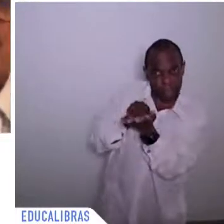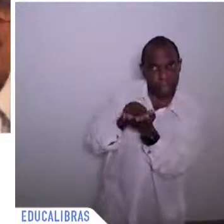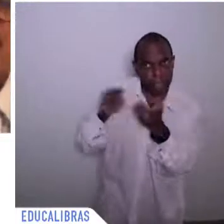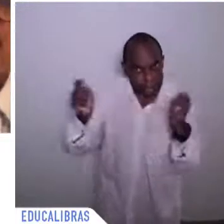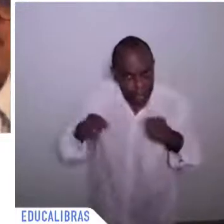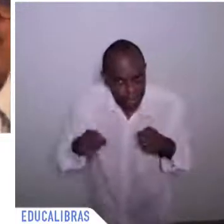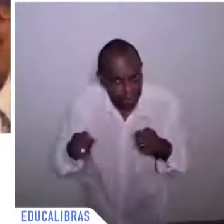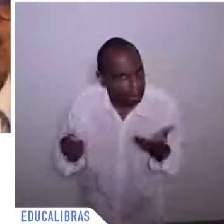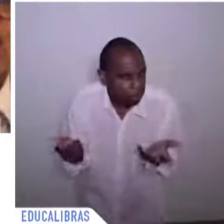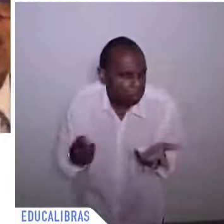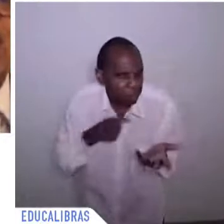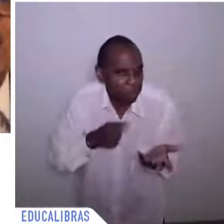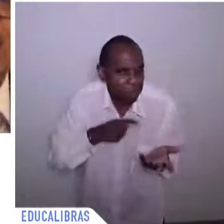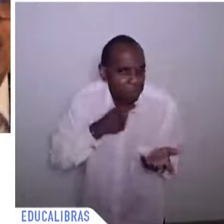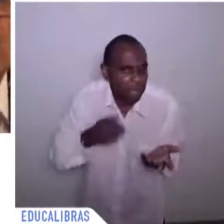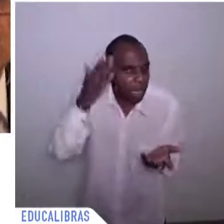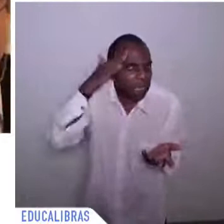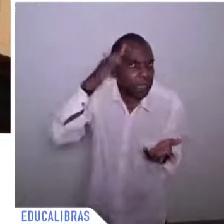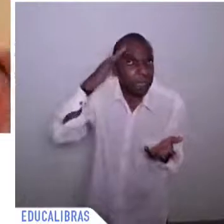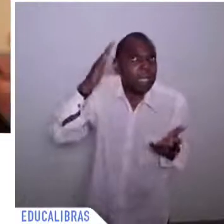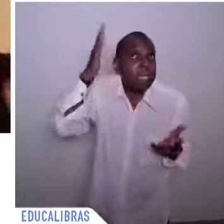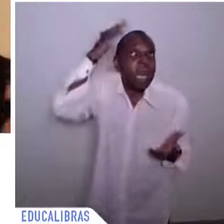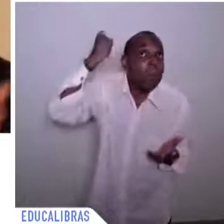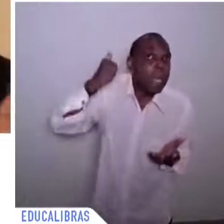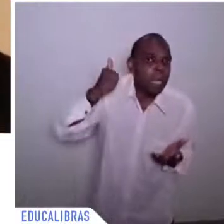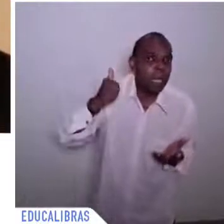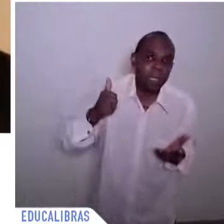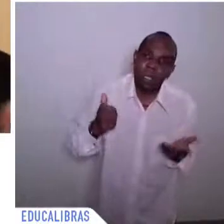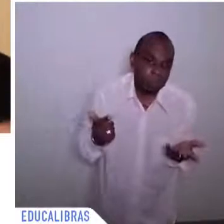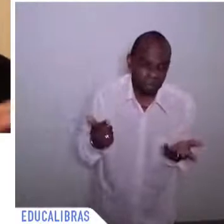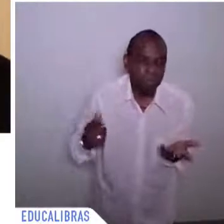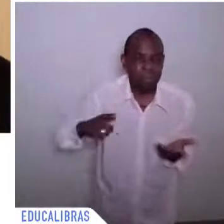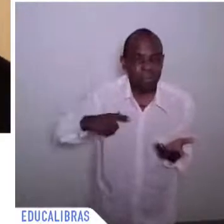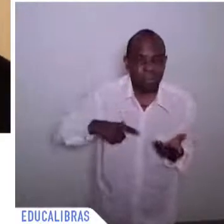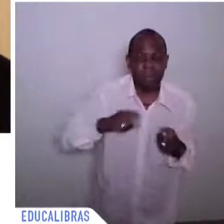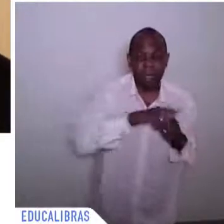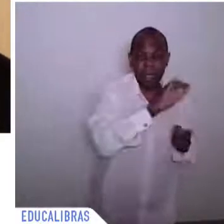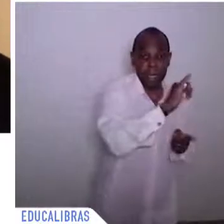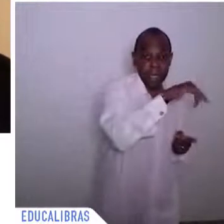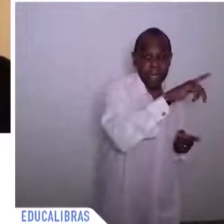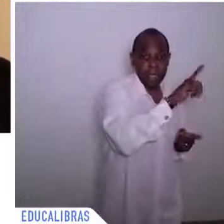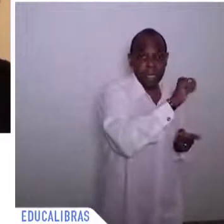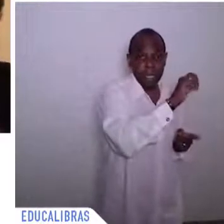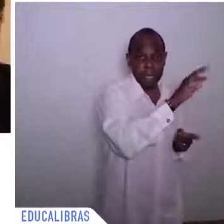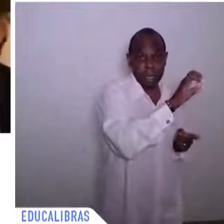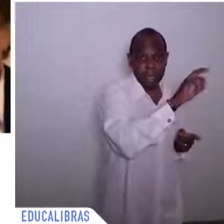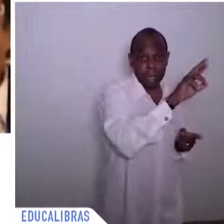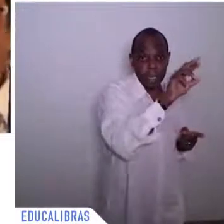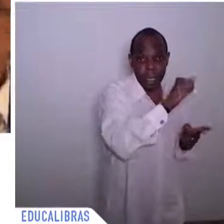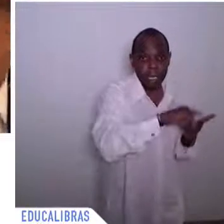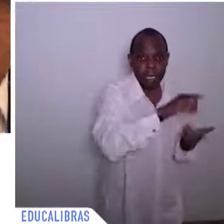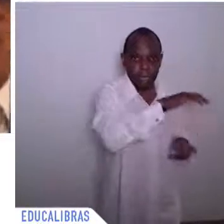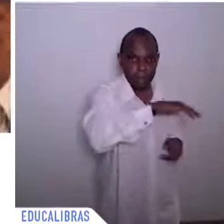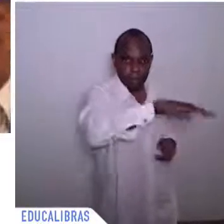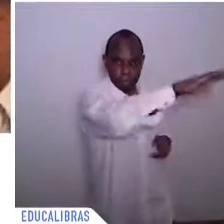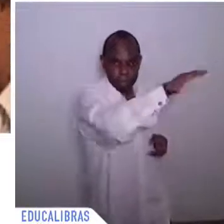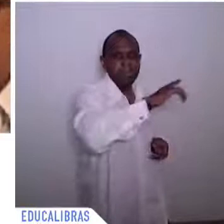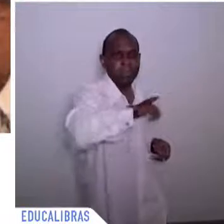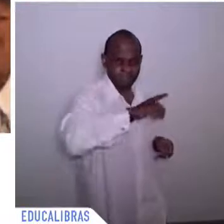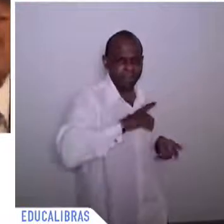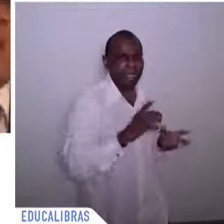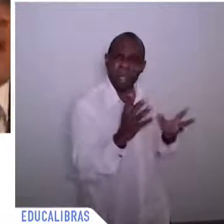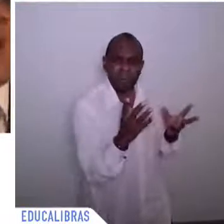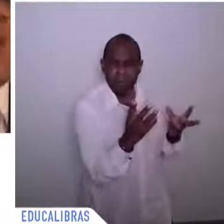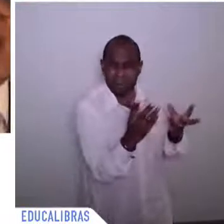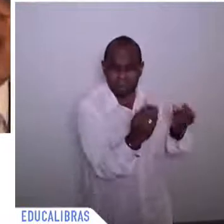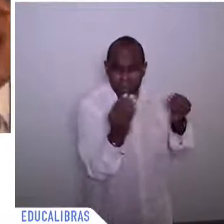couldn't tell. And when you have the formation of absolute states and several states, except